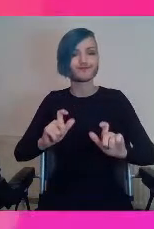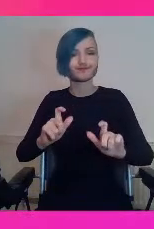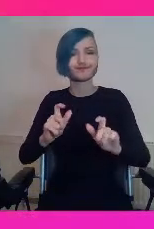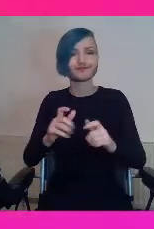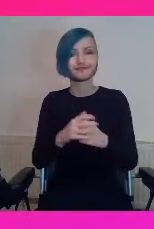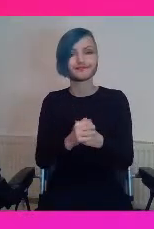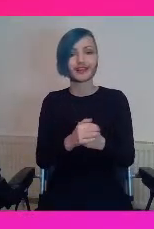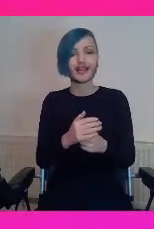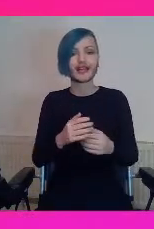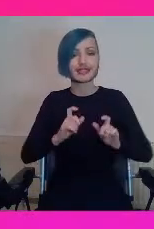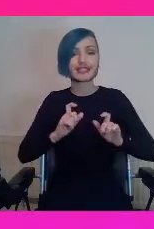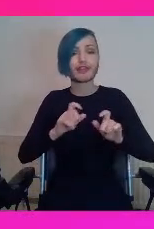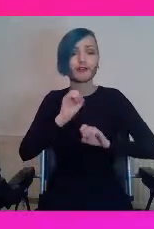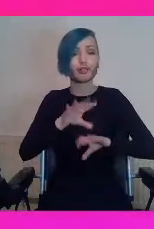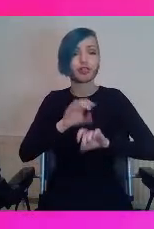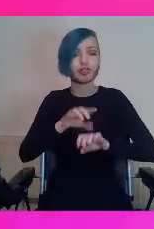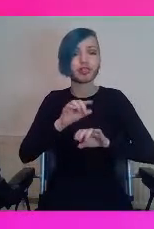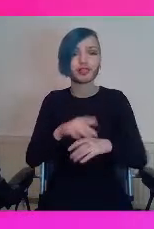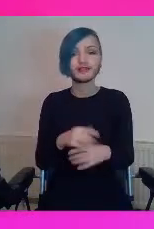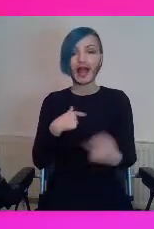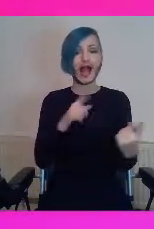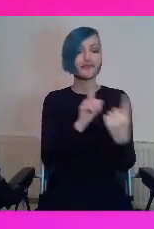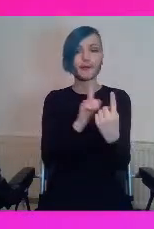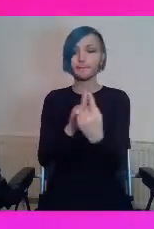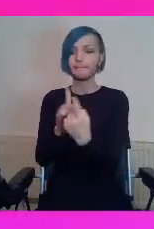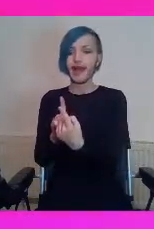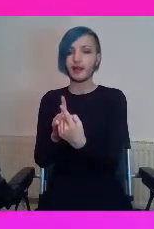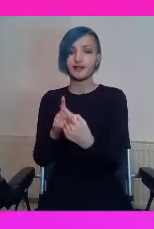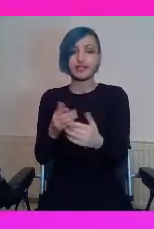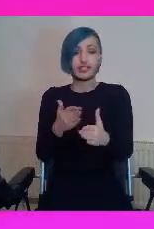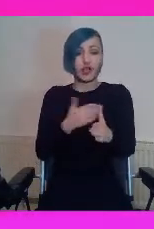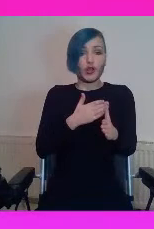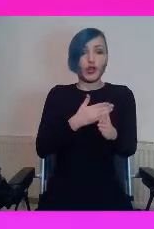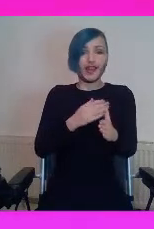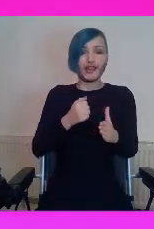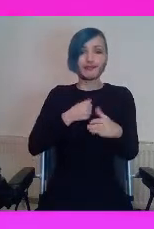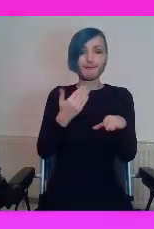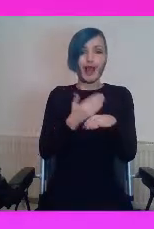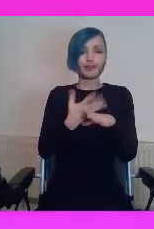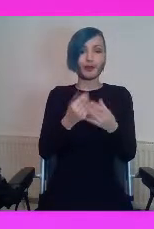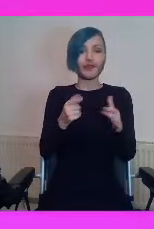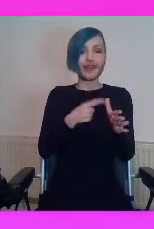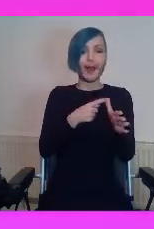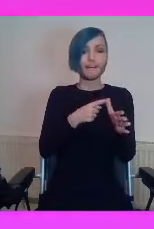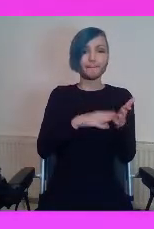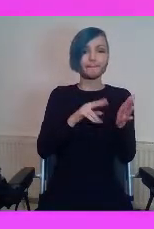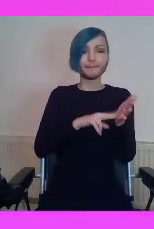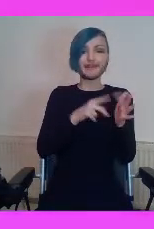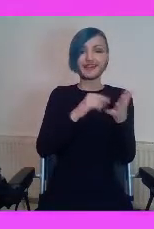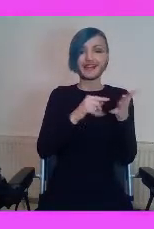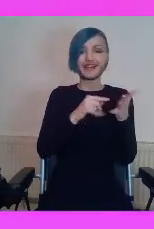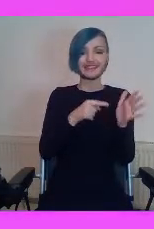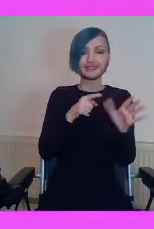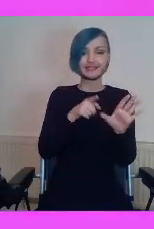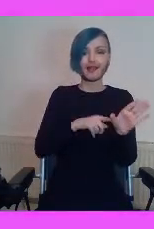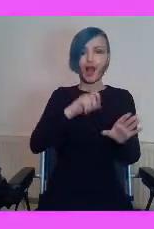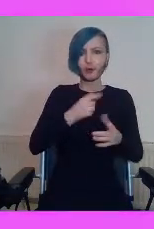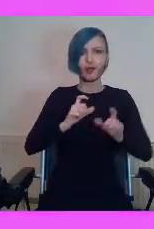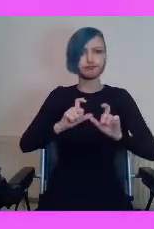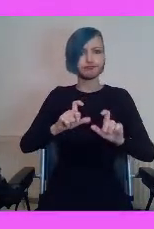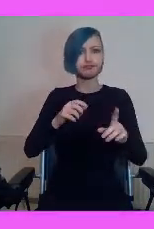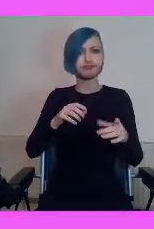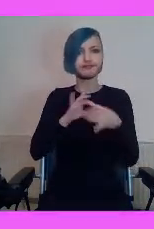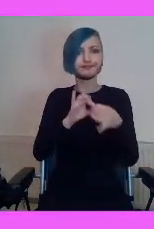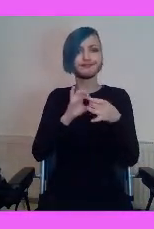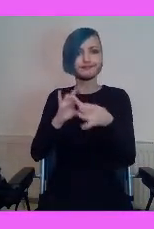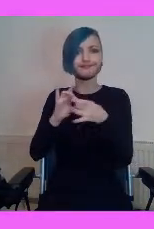stories. Now that I've met you very early on in my career in Amnesty, I'm so going to keep in touch and make sure I get other people to meet